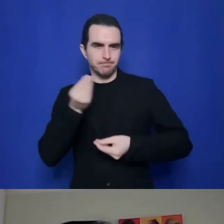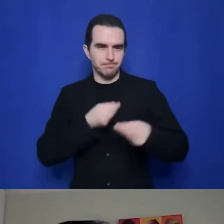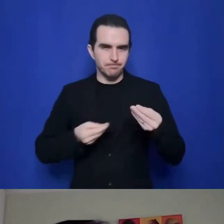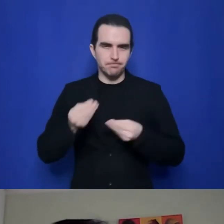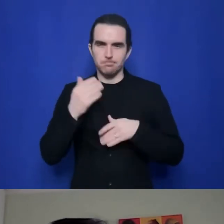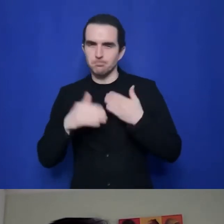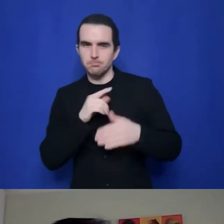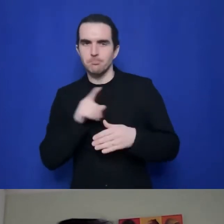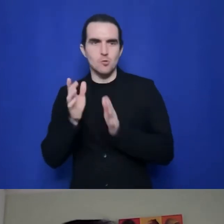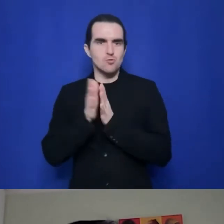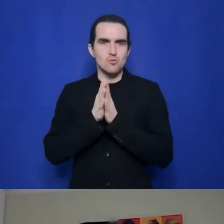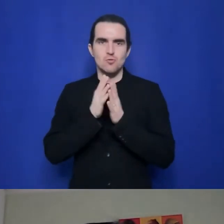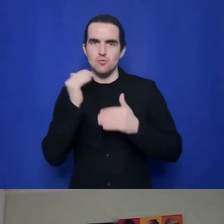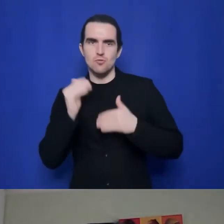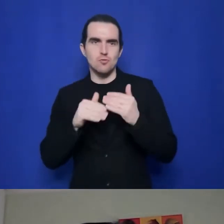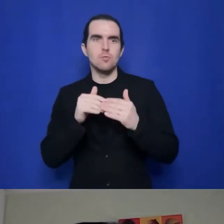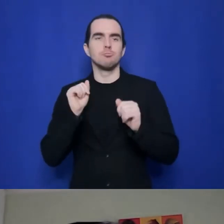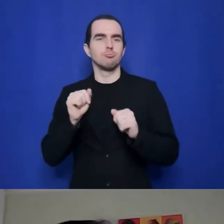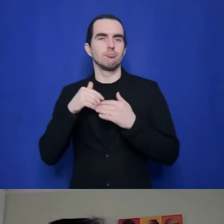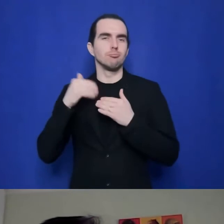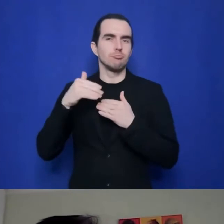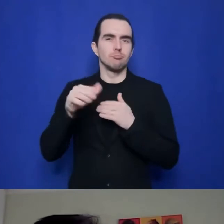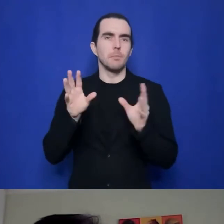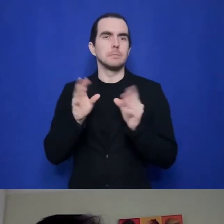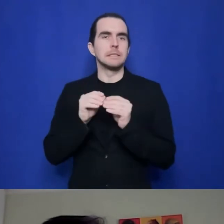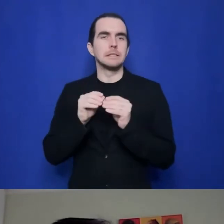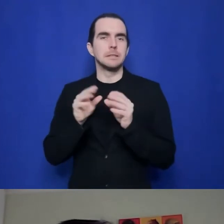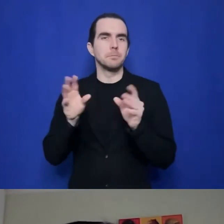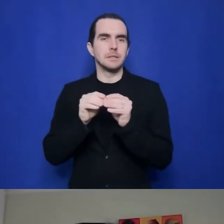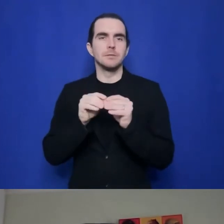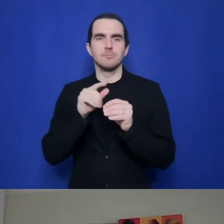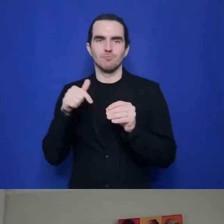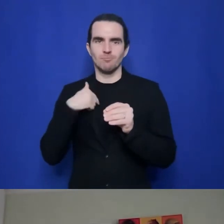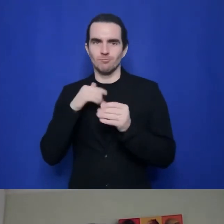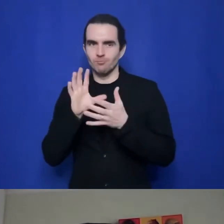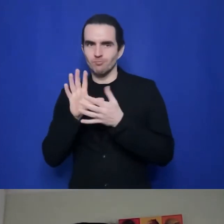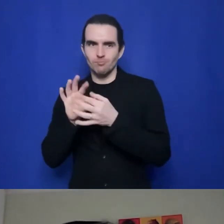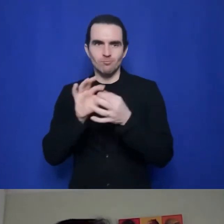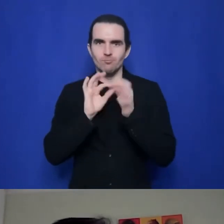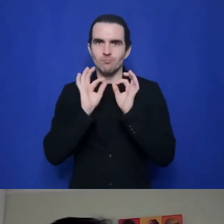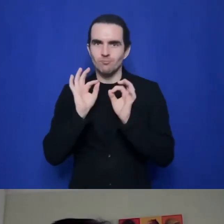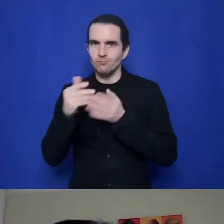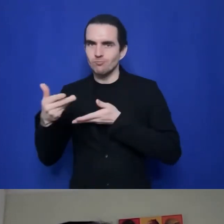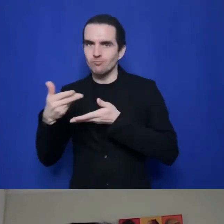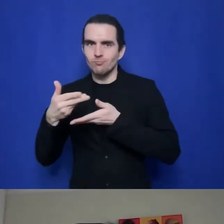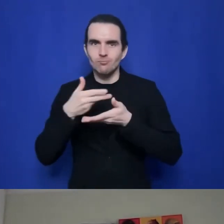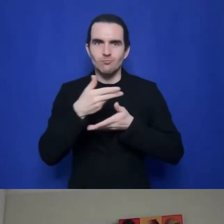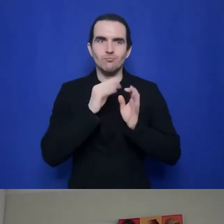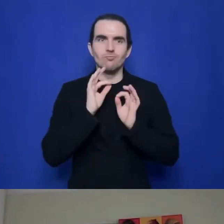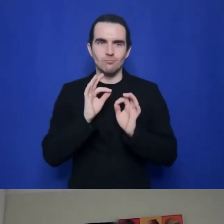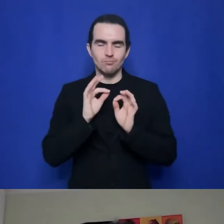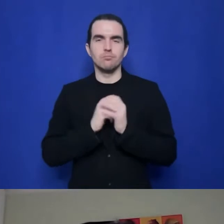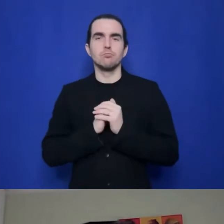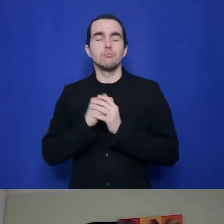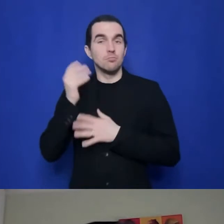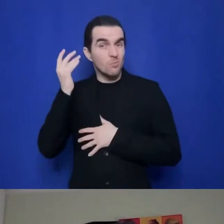relationships, because when the pandemic started, we were very nervous about it,